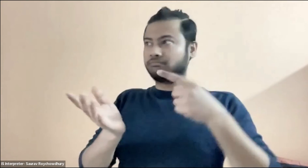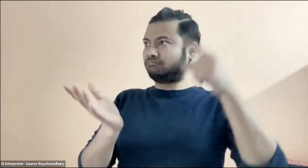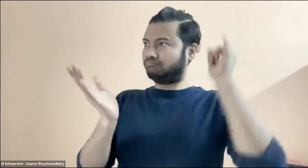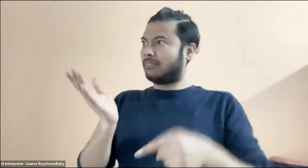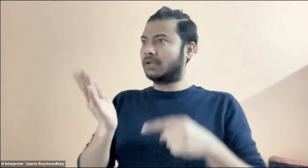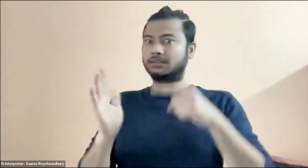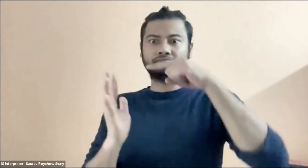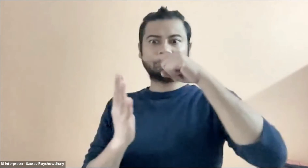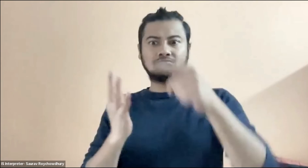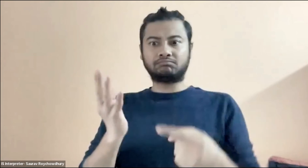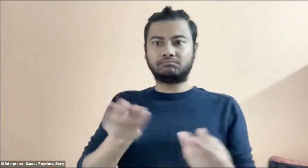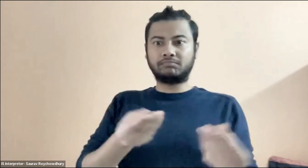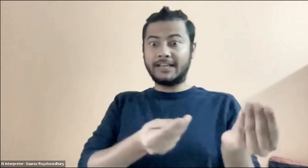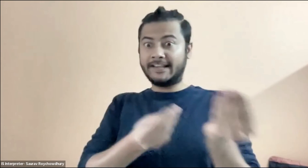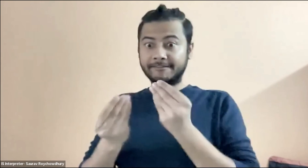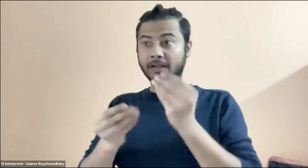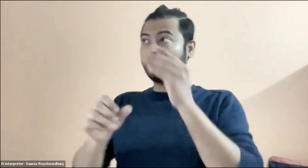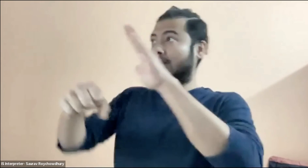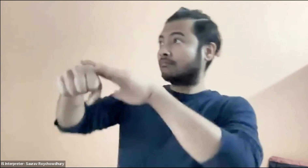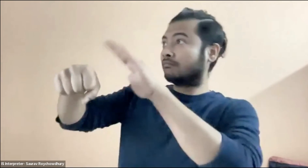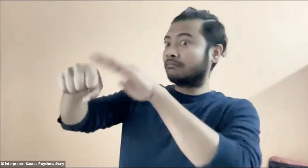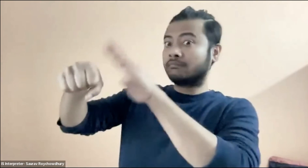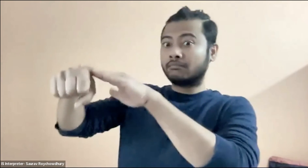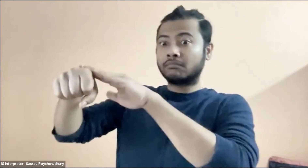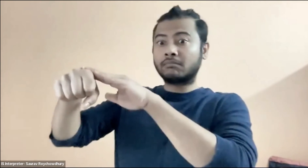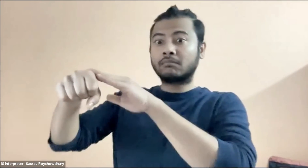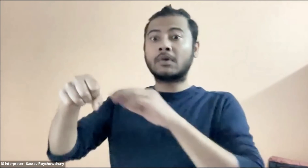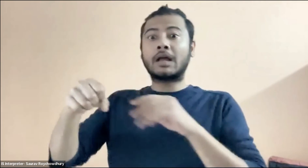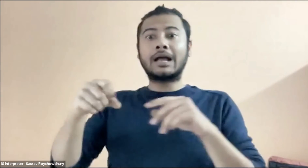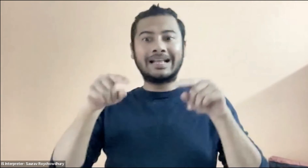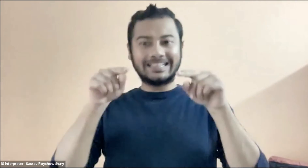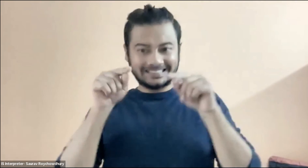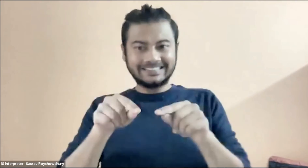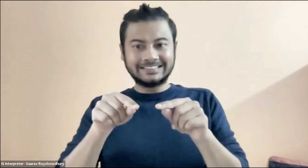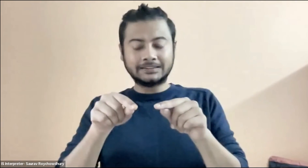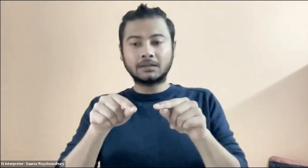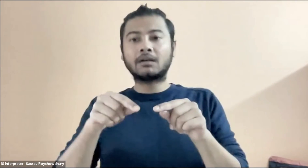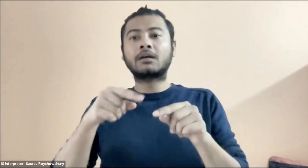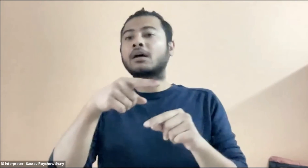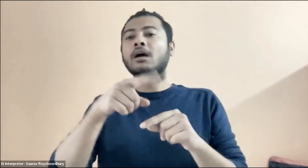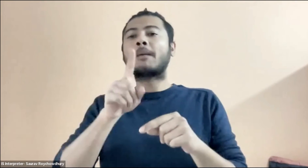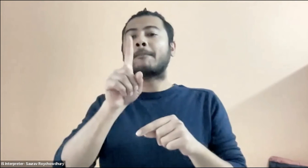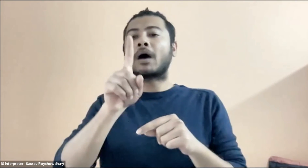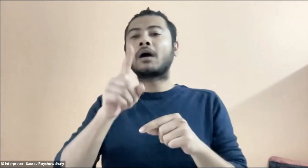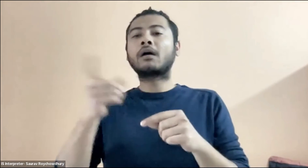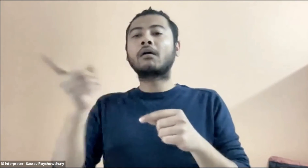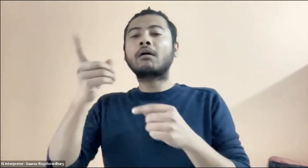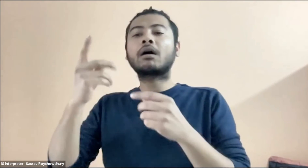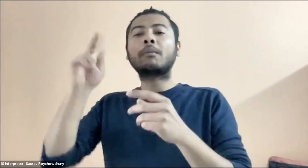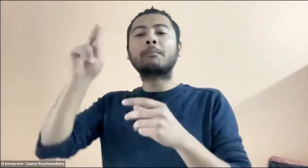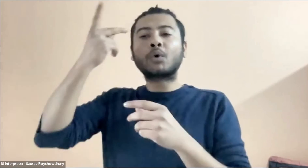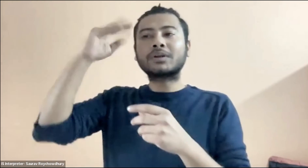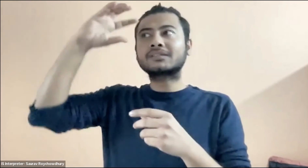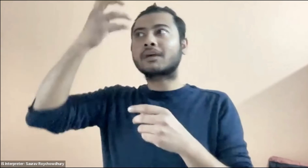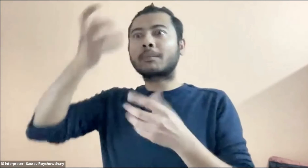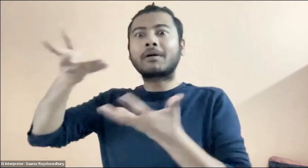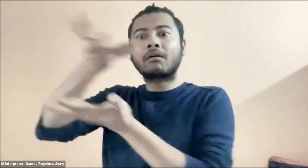prioritized, they easily are diluted in the wider discourse. But I think also